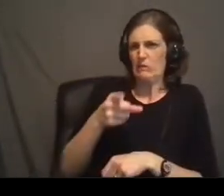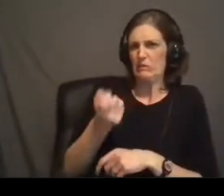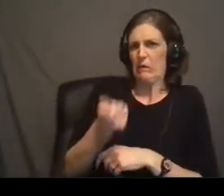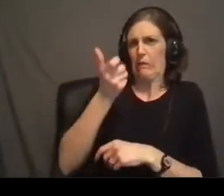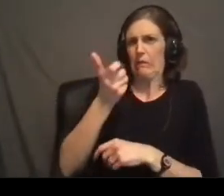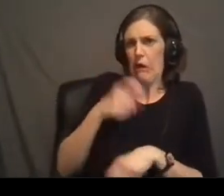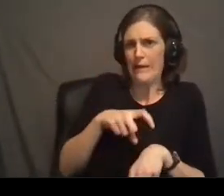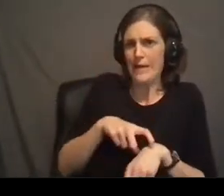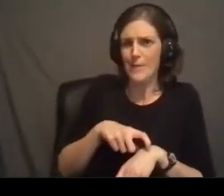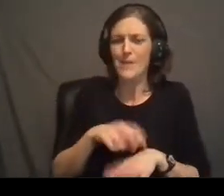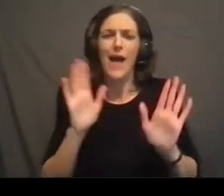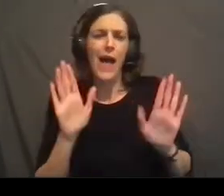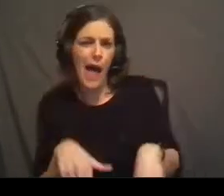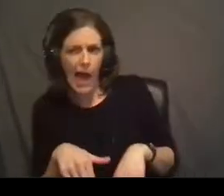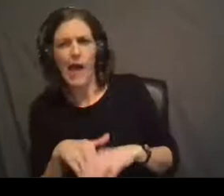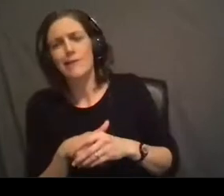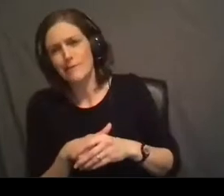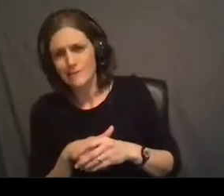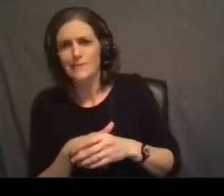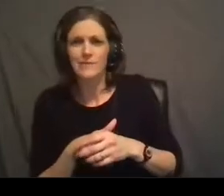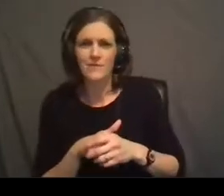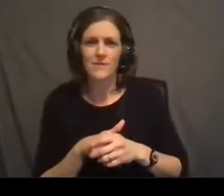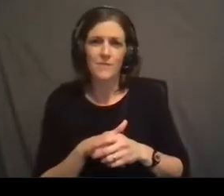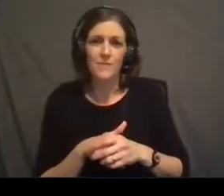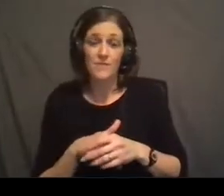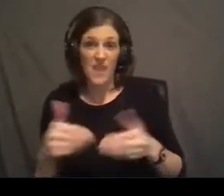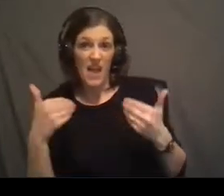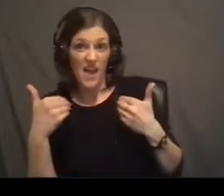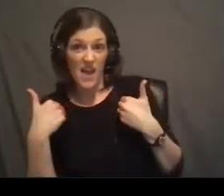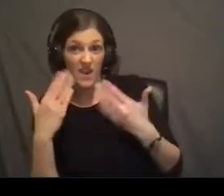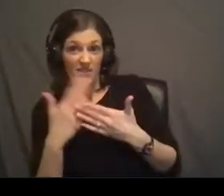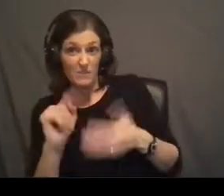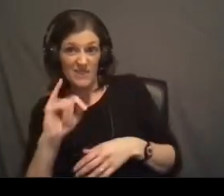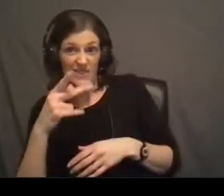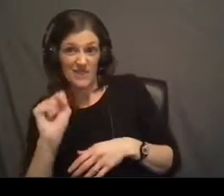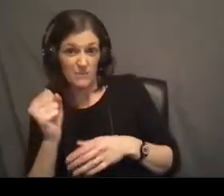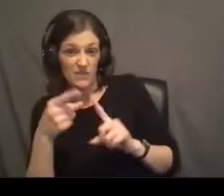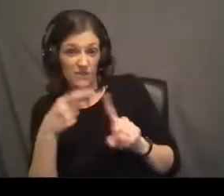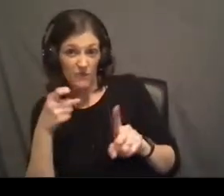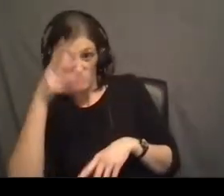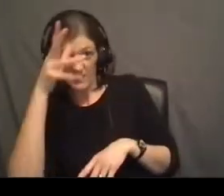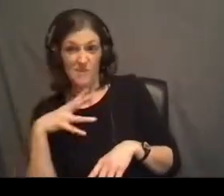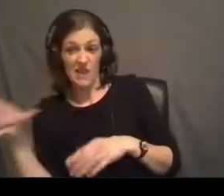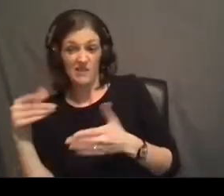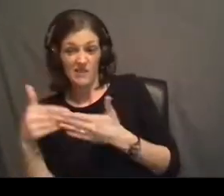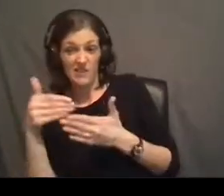sparingly. No. I got some tips from this gentleman over near the temple.